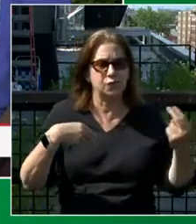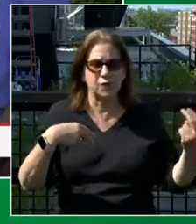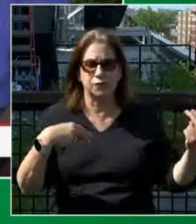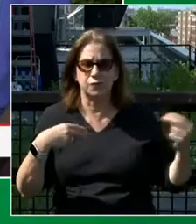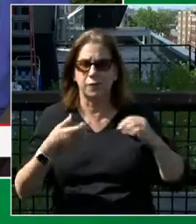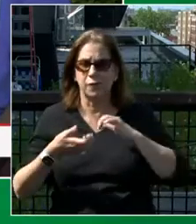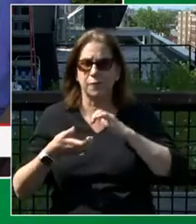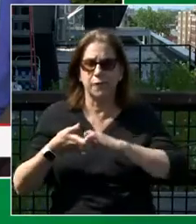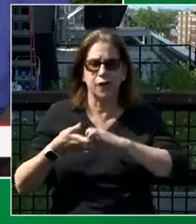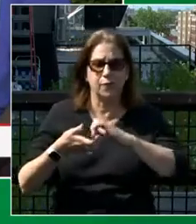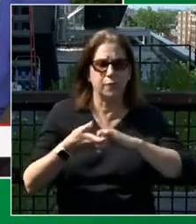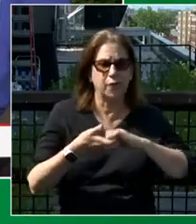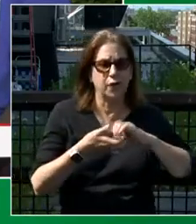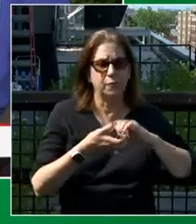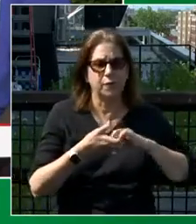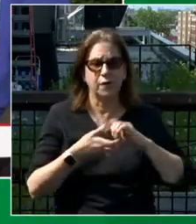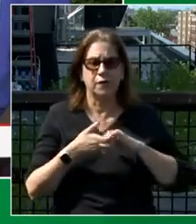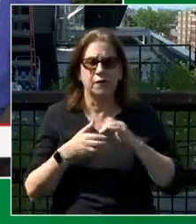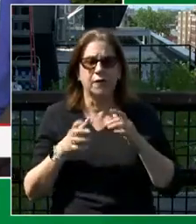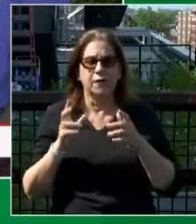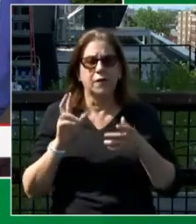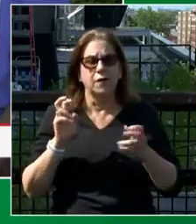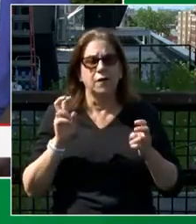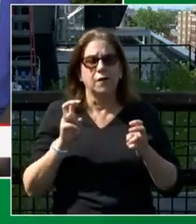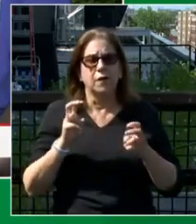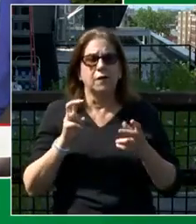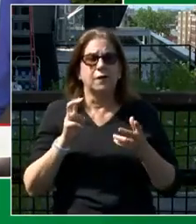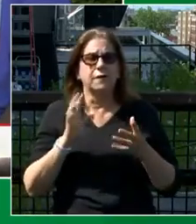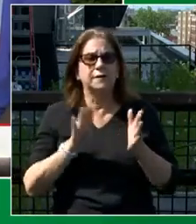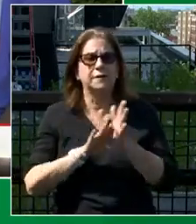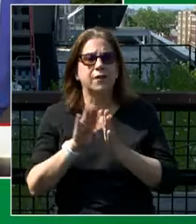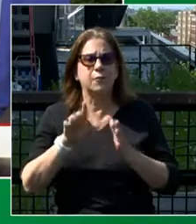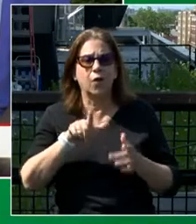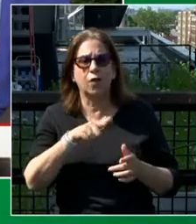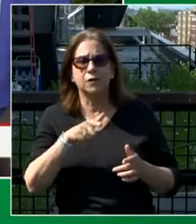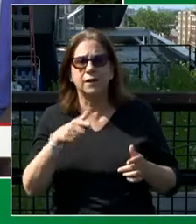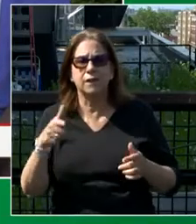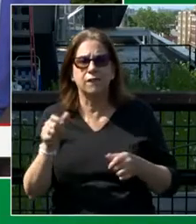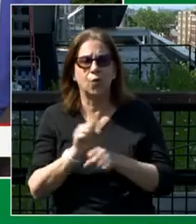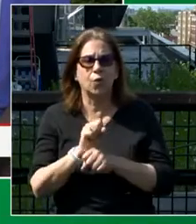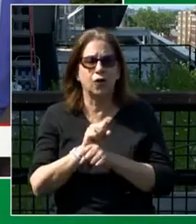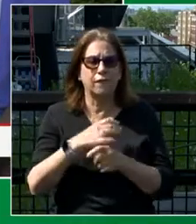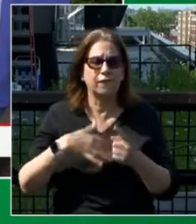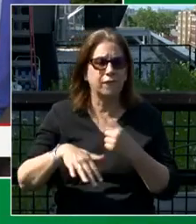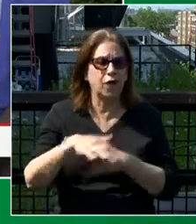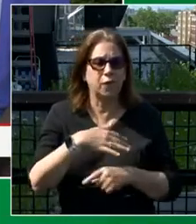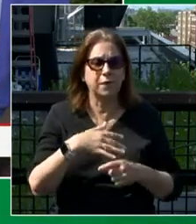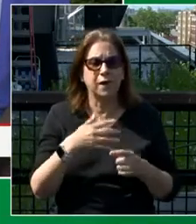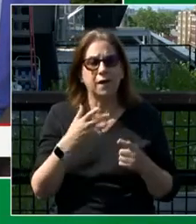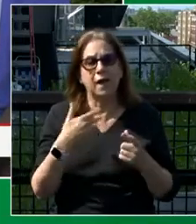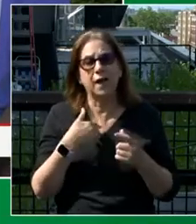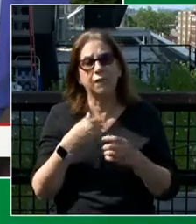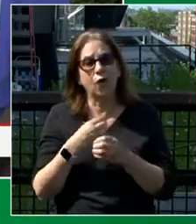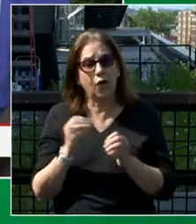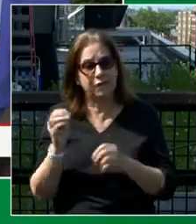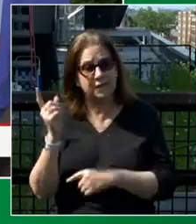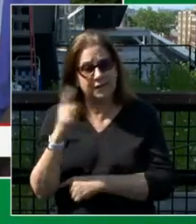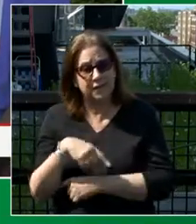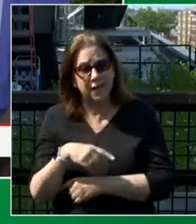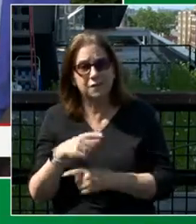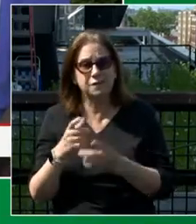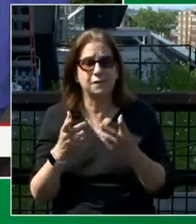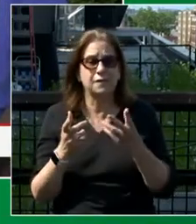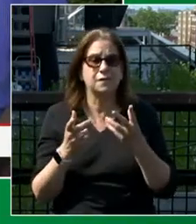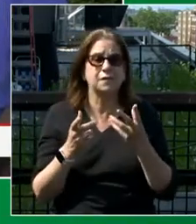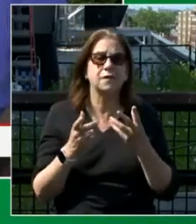those off days where you're not necessarily going to be in the office. Yep. So yeah, creating interesting workspaces for folks. We're very excited for that